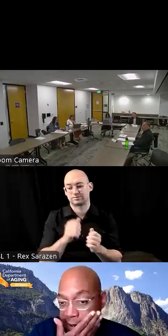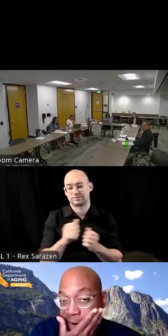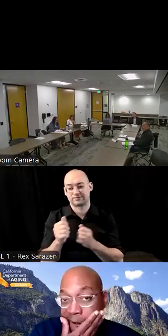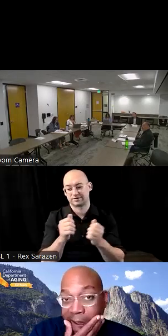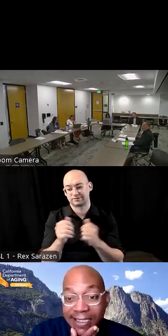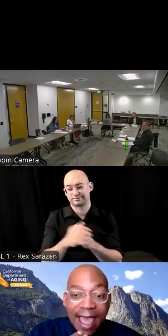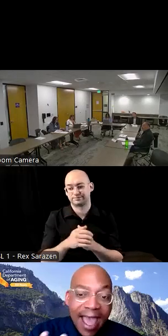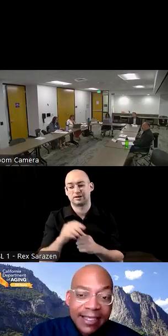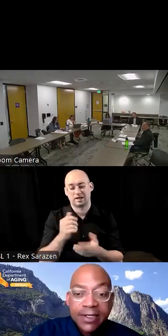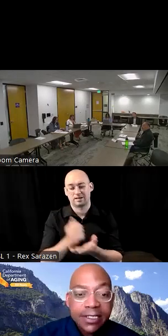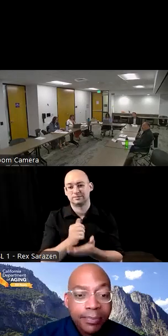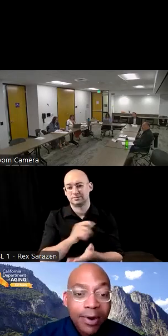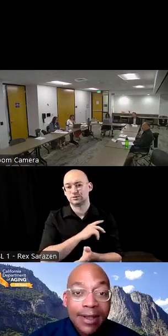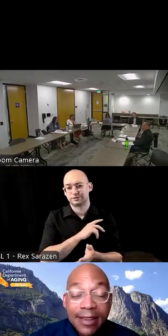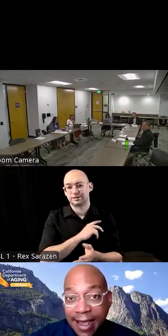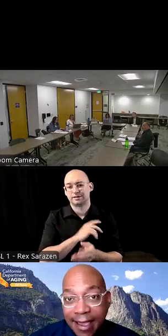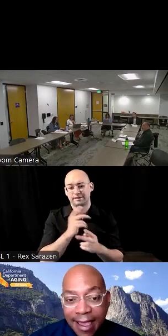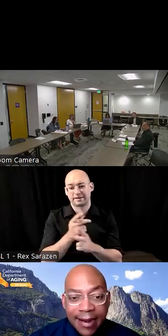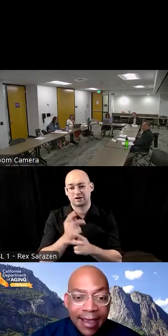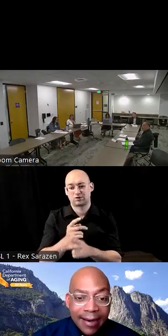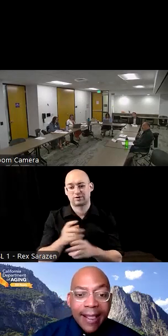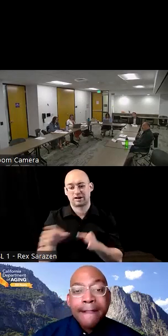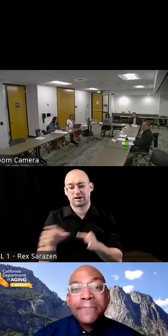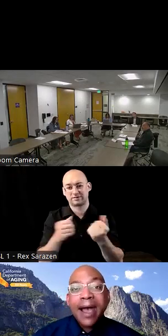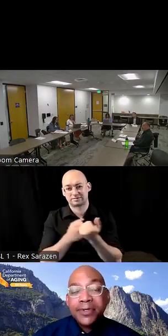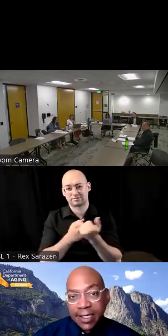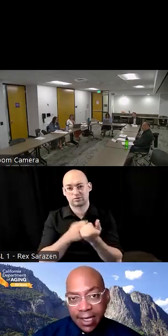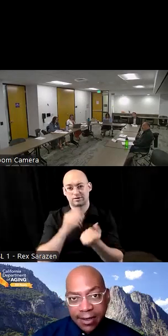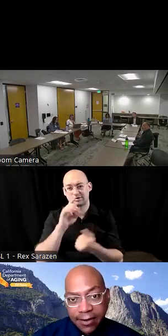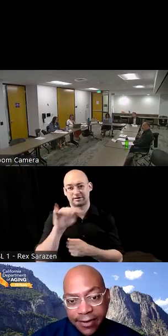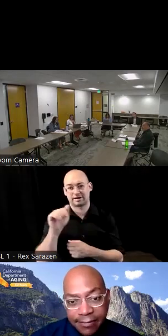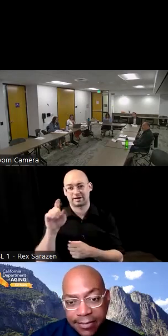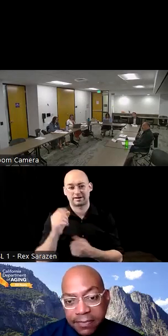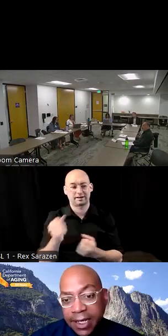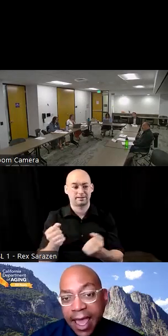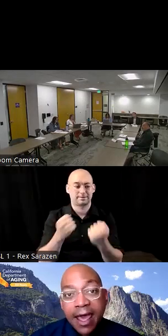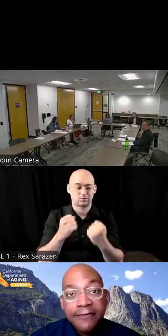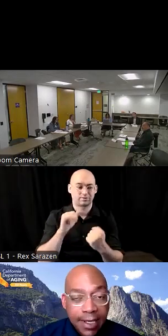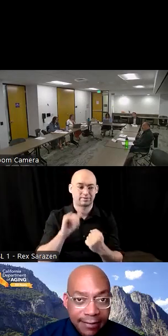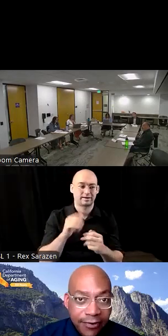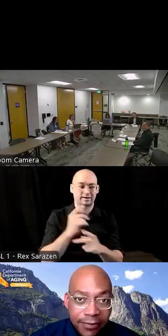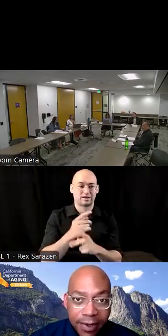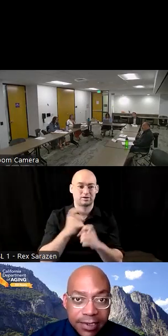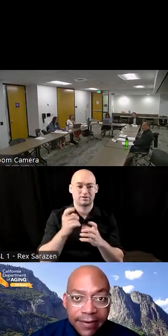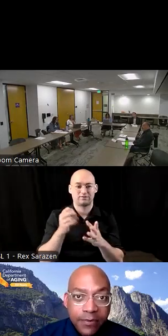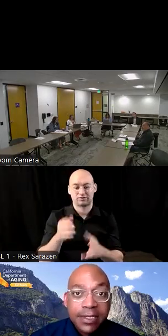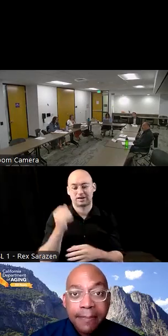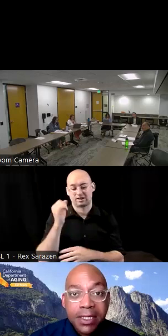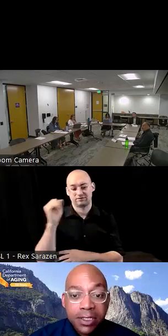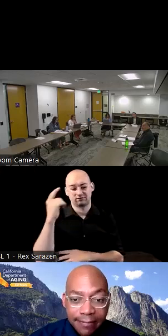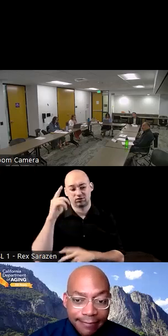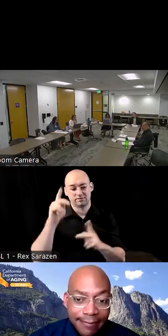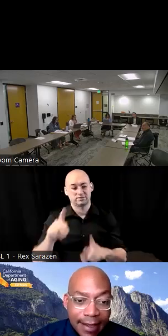their care to actively support the dyad and empowers the caregiver to be an advocate for the person living